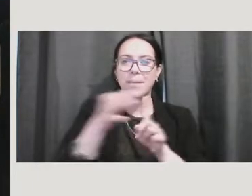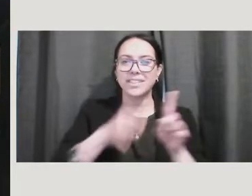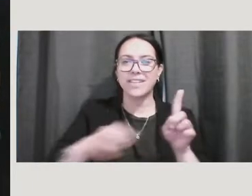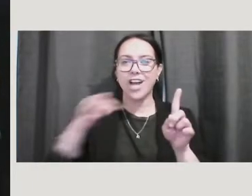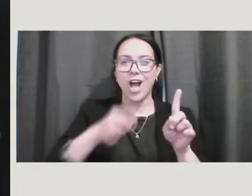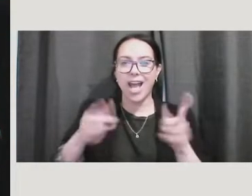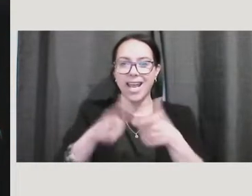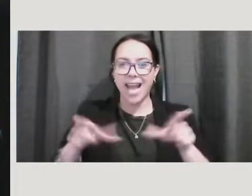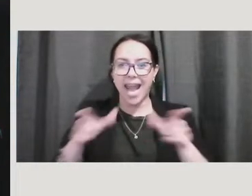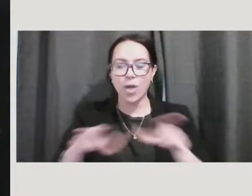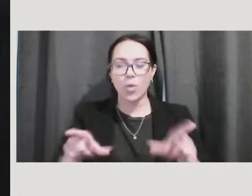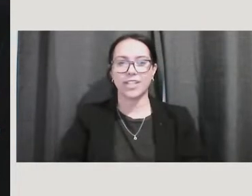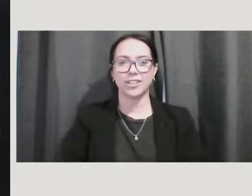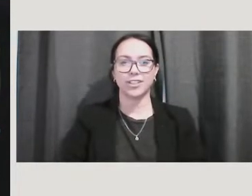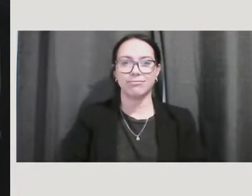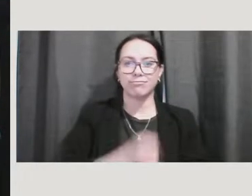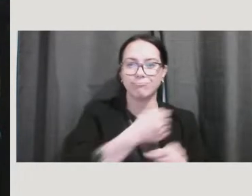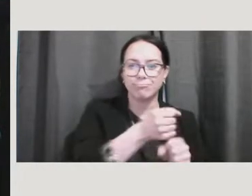foreign